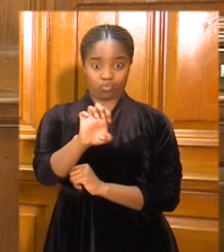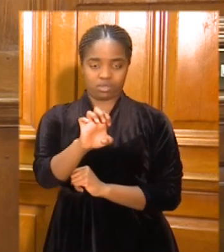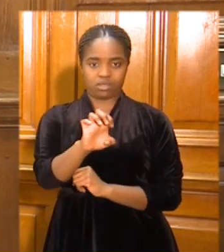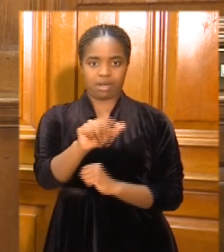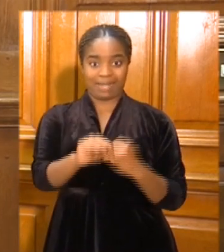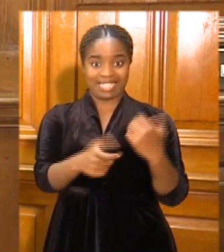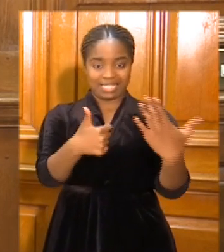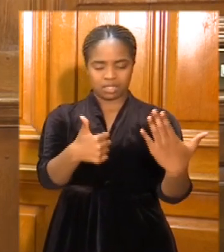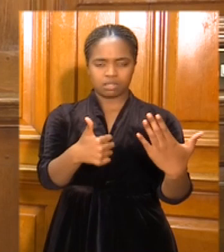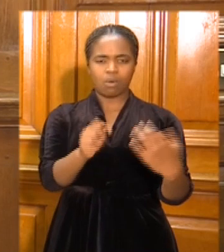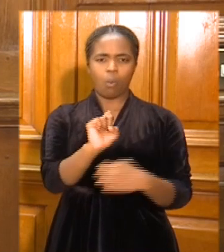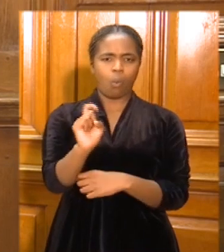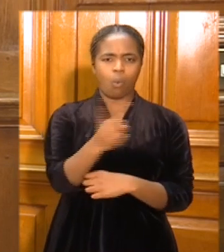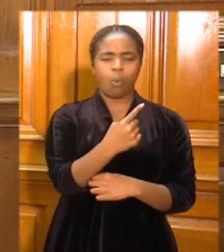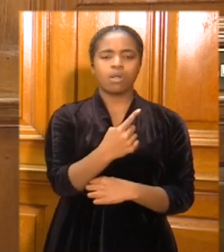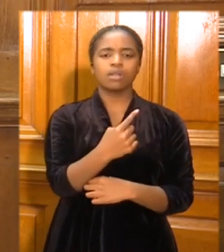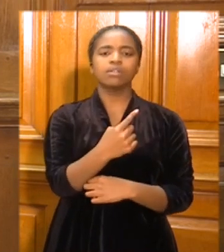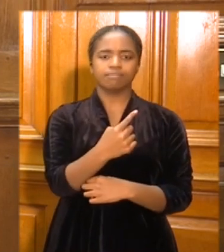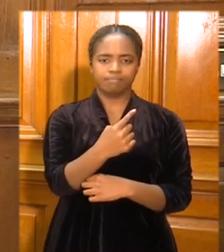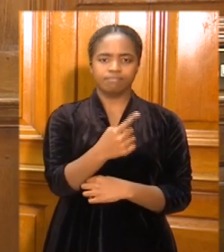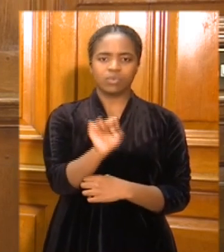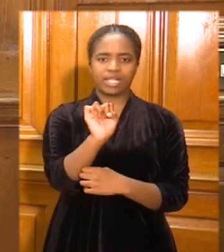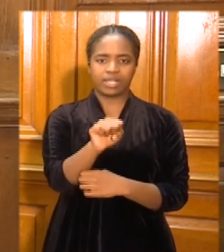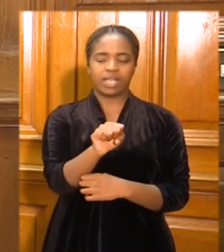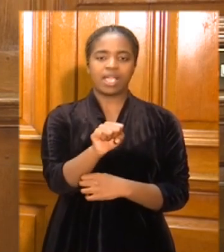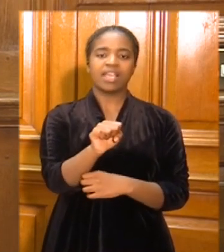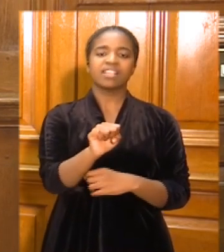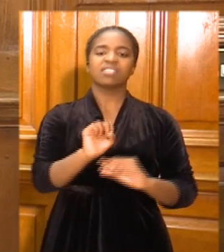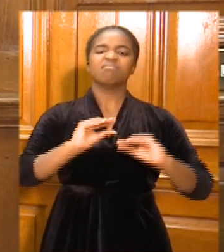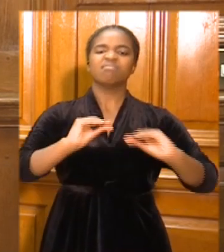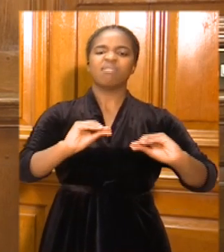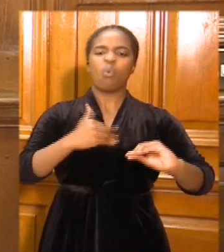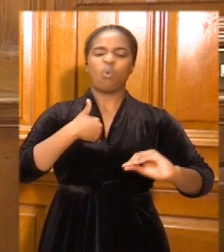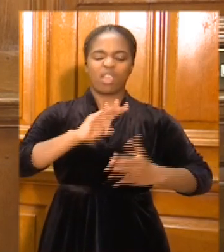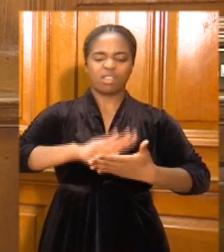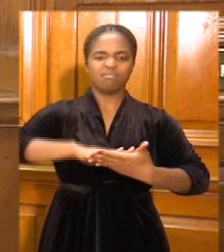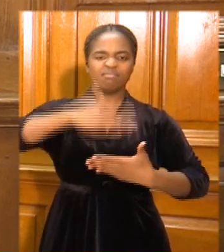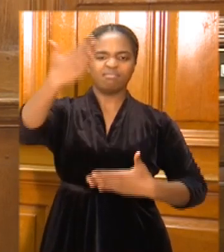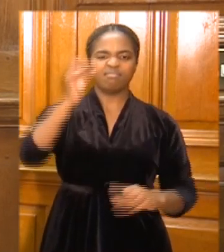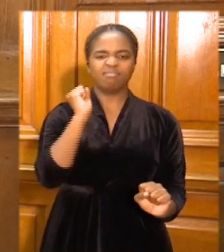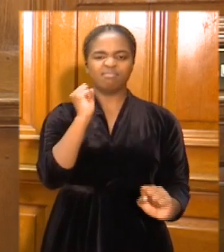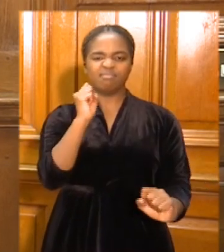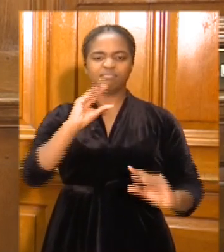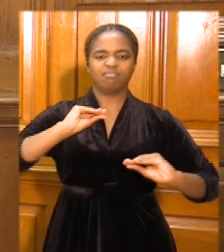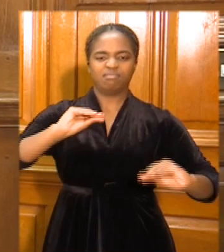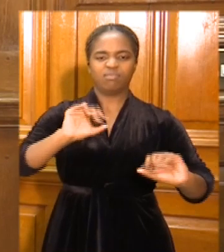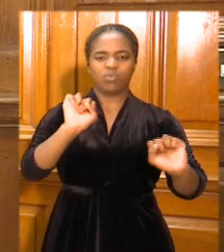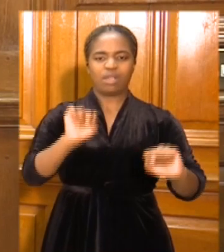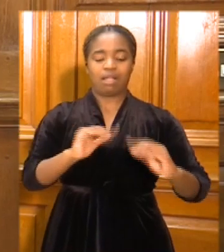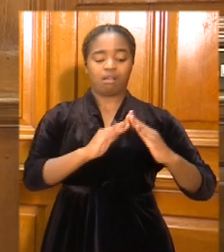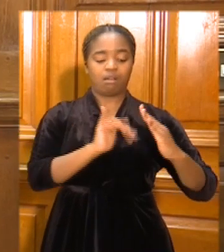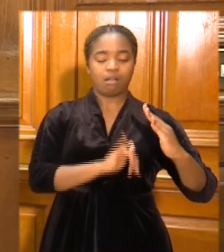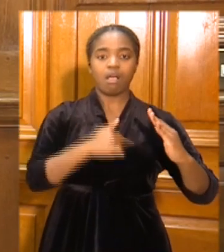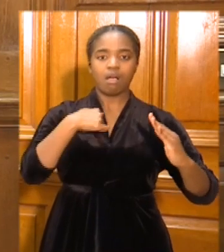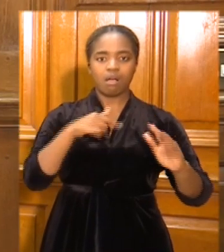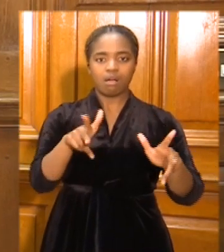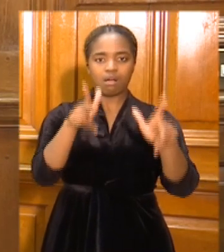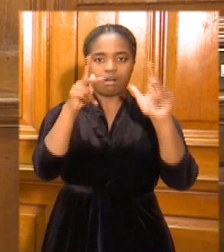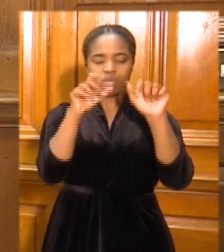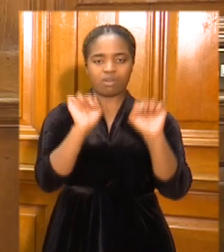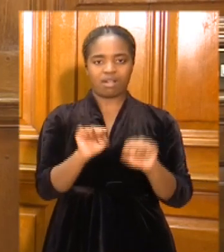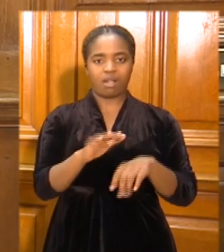to implement remote teaching and learning strategies to ensure that all students are given a